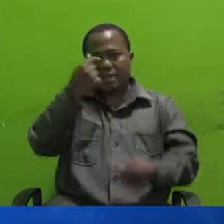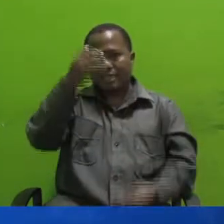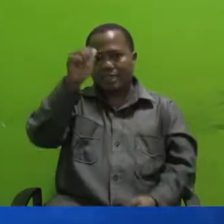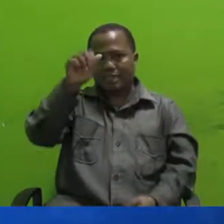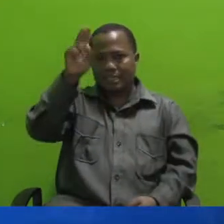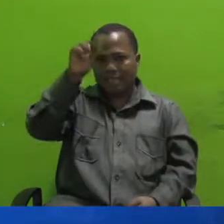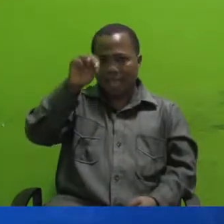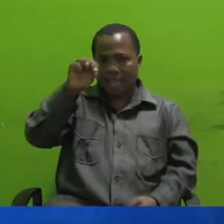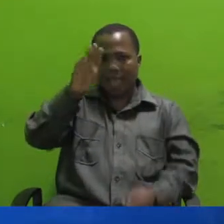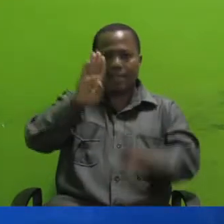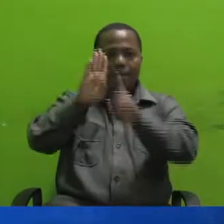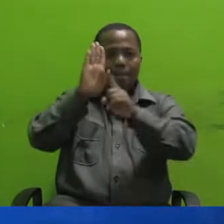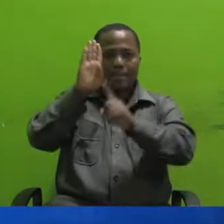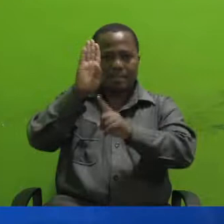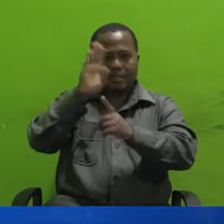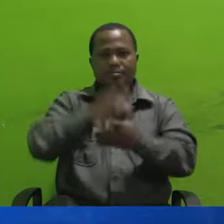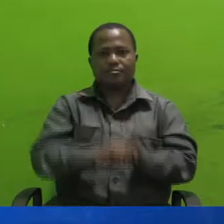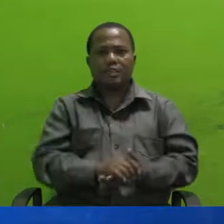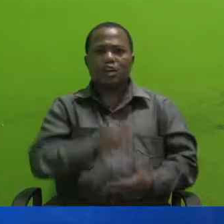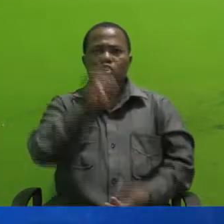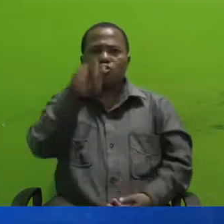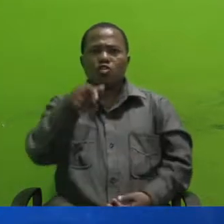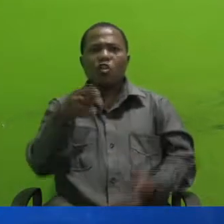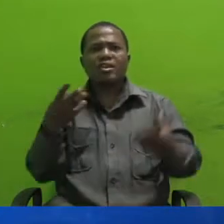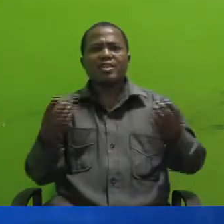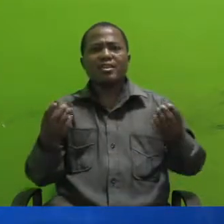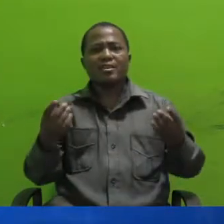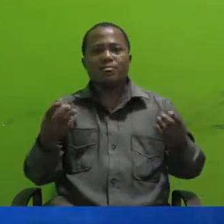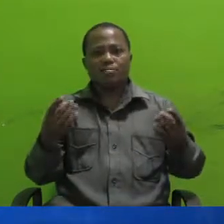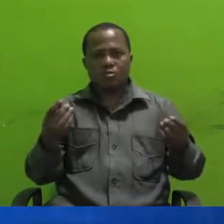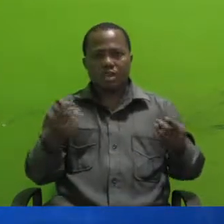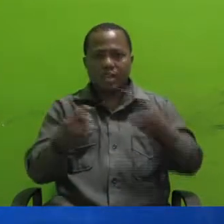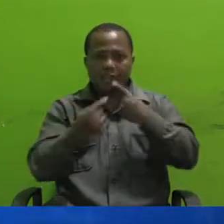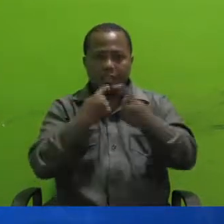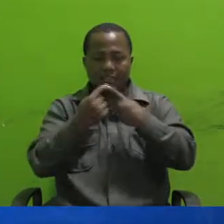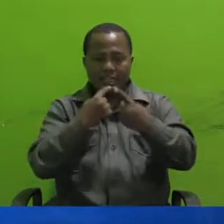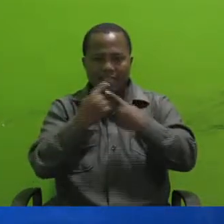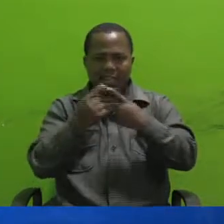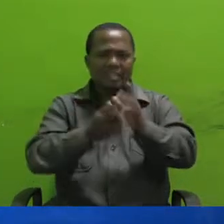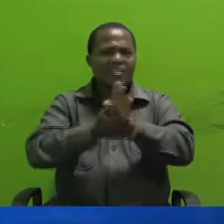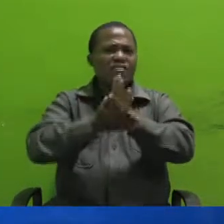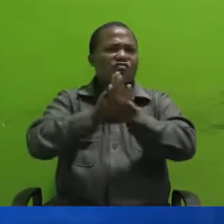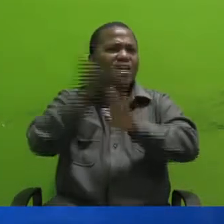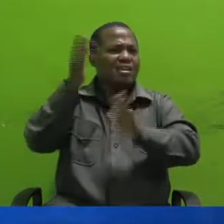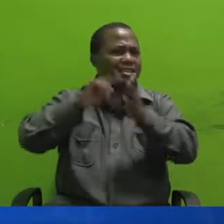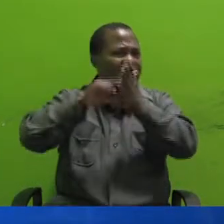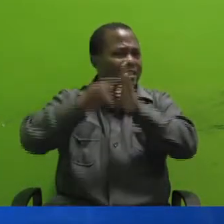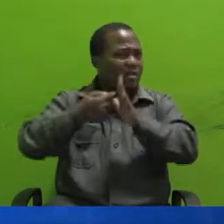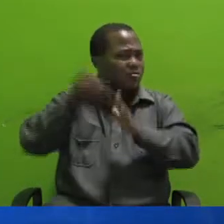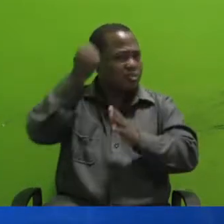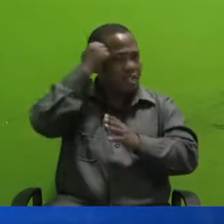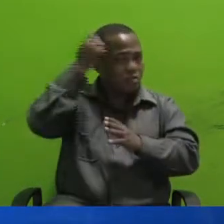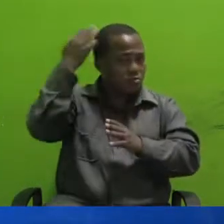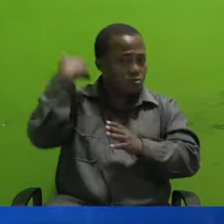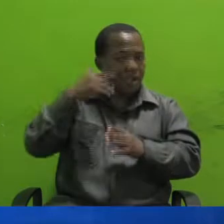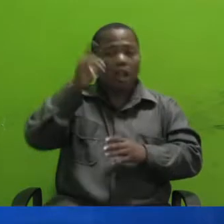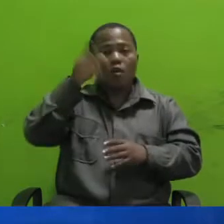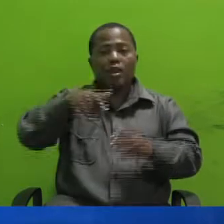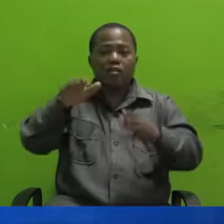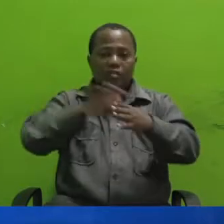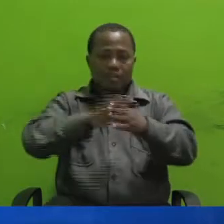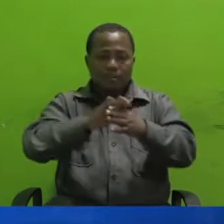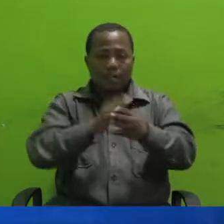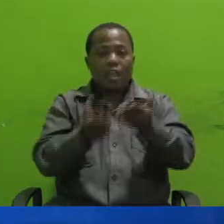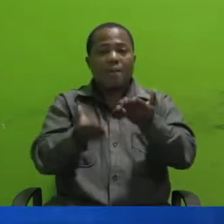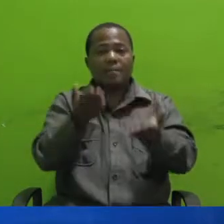beta. So it is simple, as we have discussed here from the first example. We have the